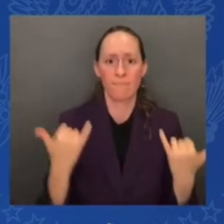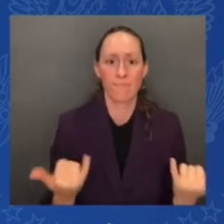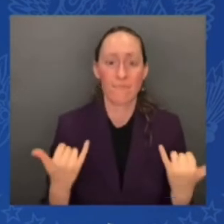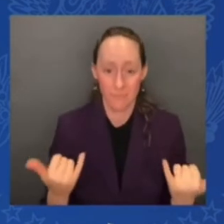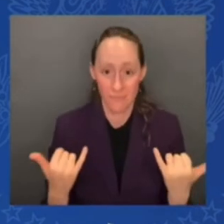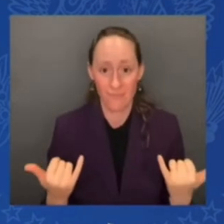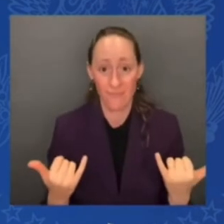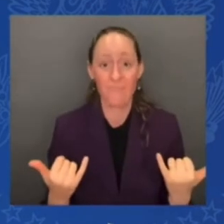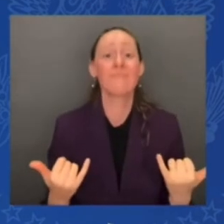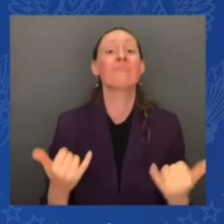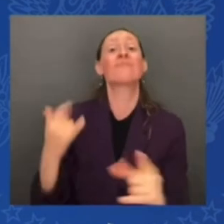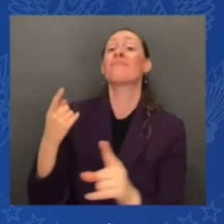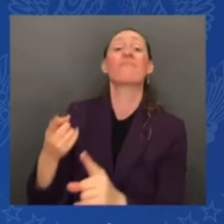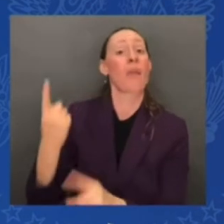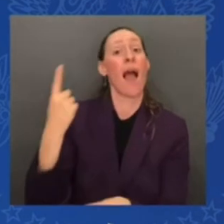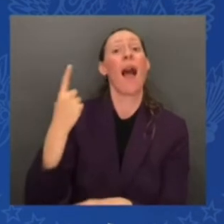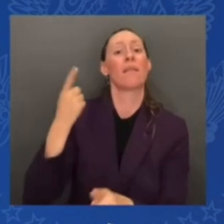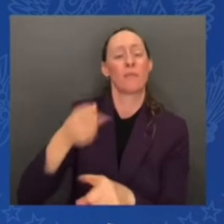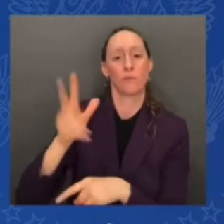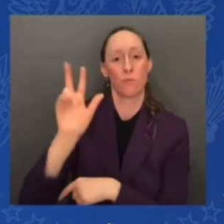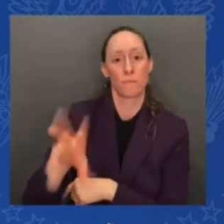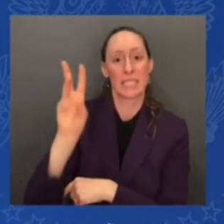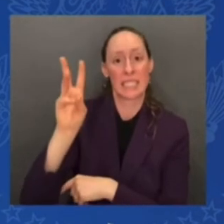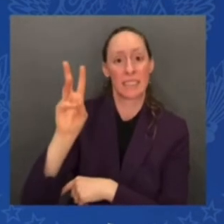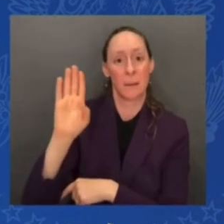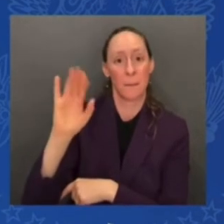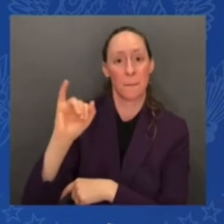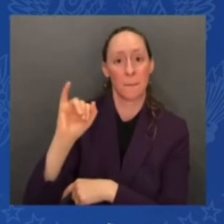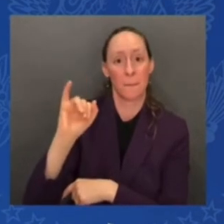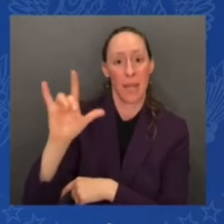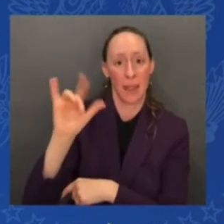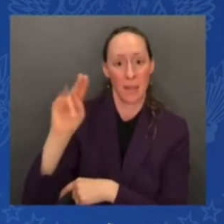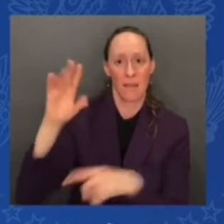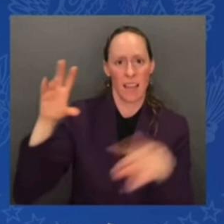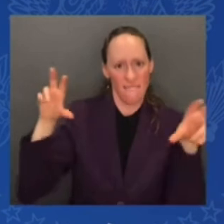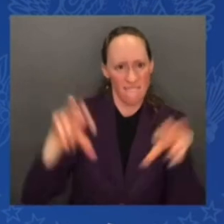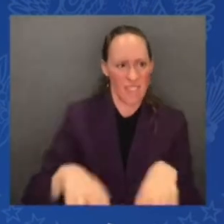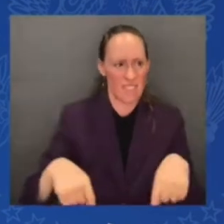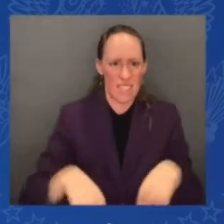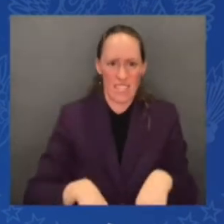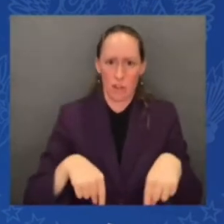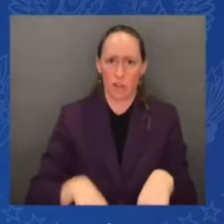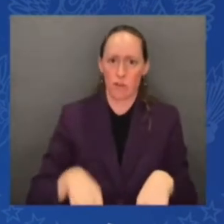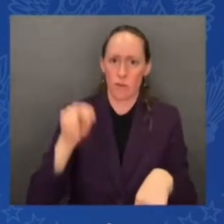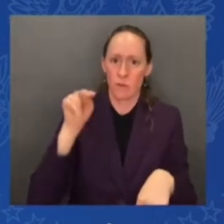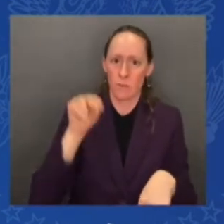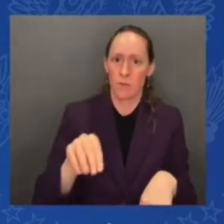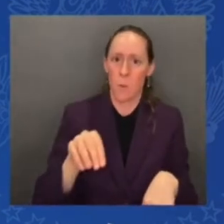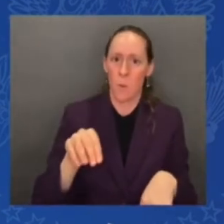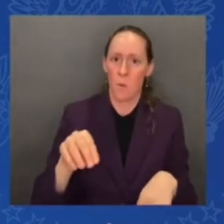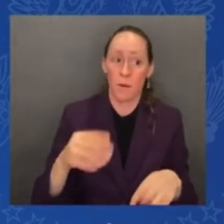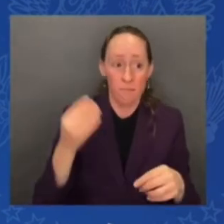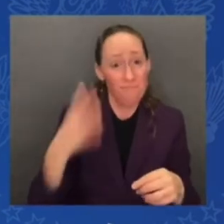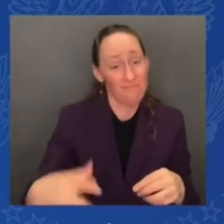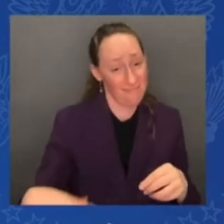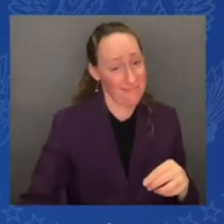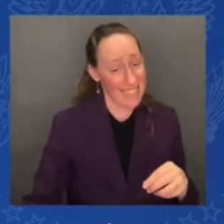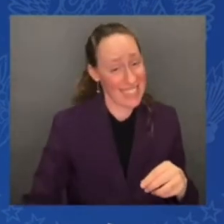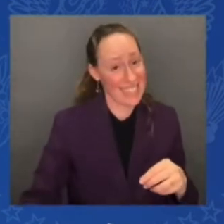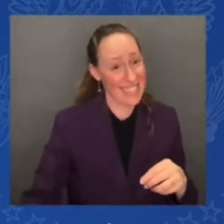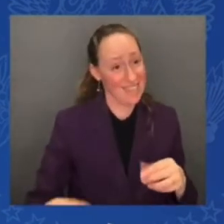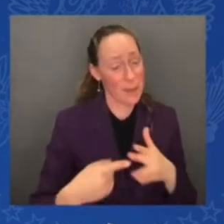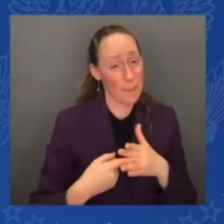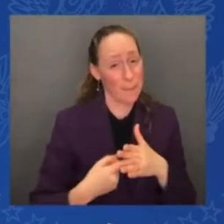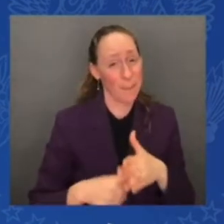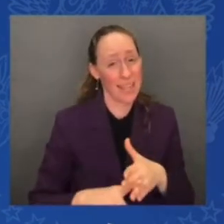So far, we're just getting started. For example, the city of Albuquerque is getting $25